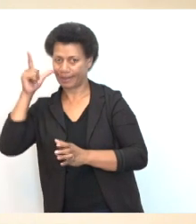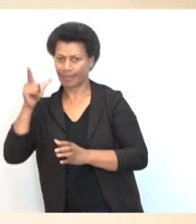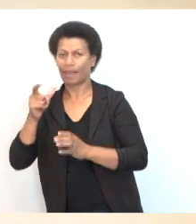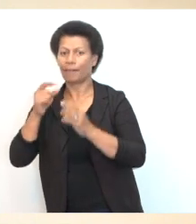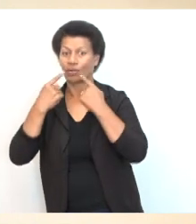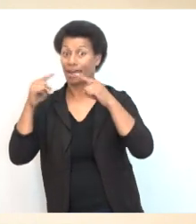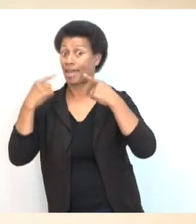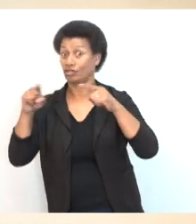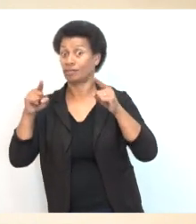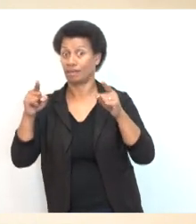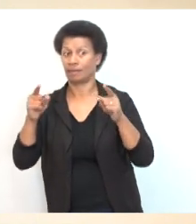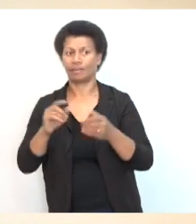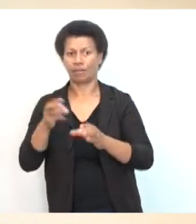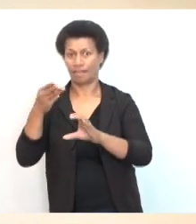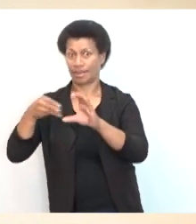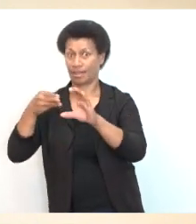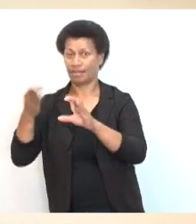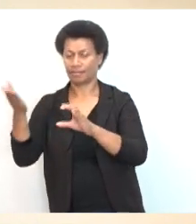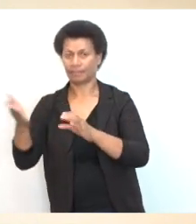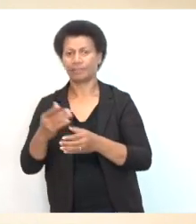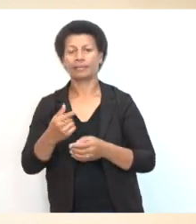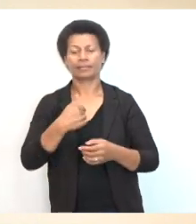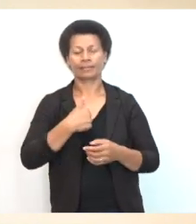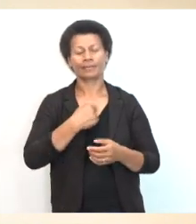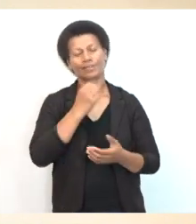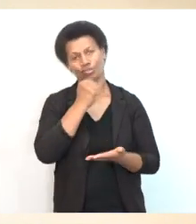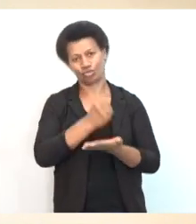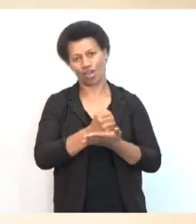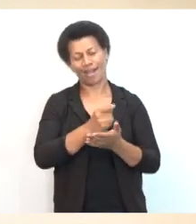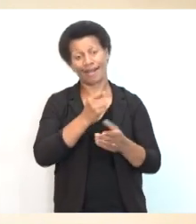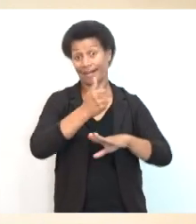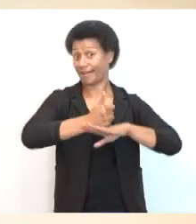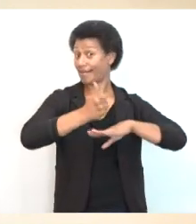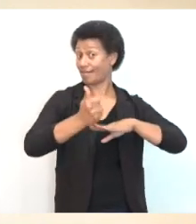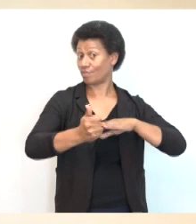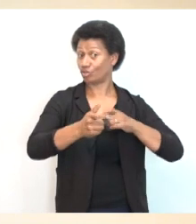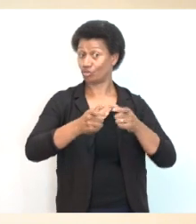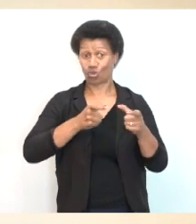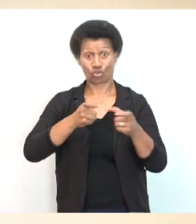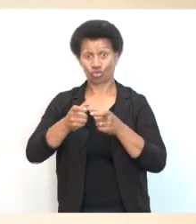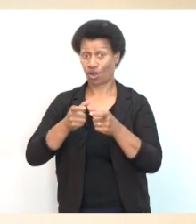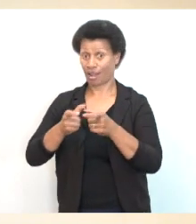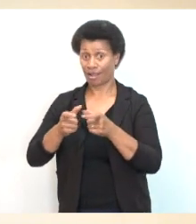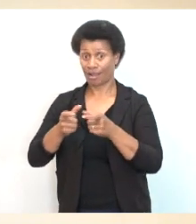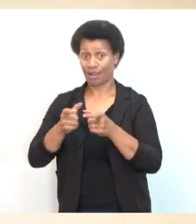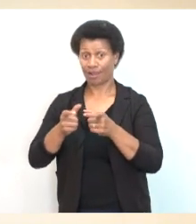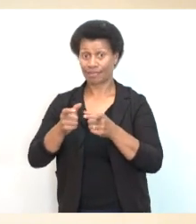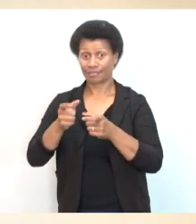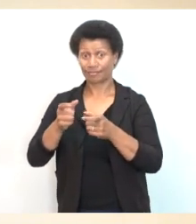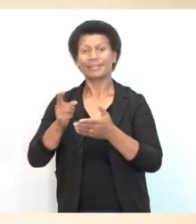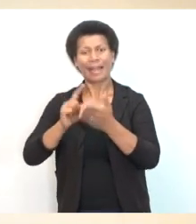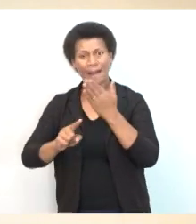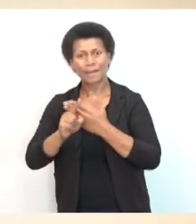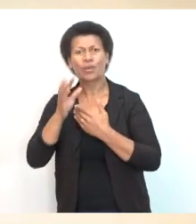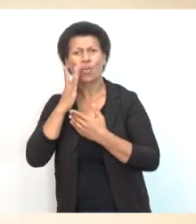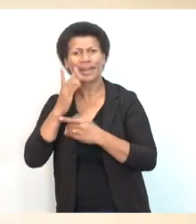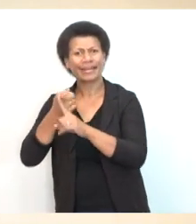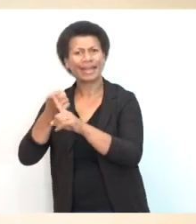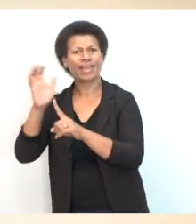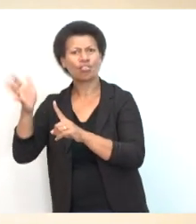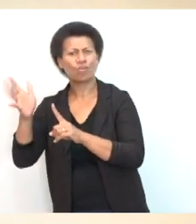this something that the government will propel on in terms of whenever the opposition issues a statement raising issues